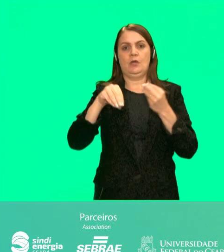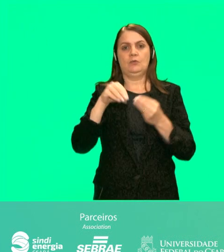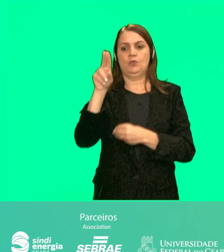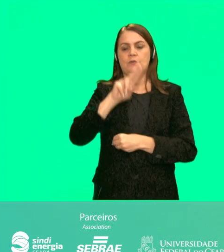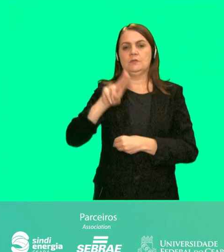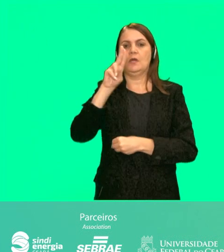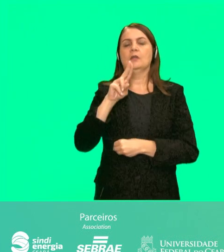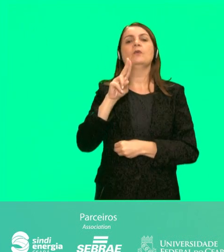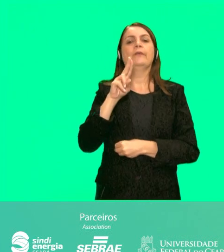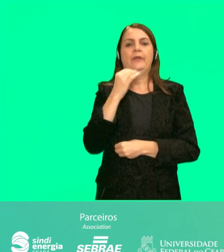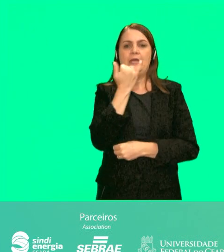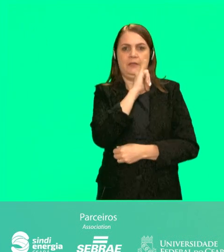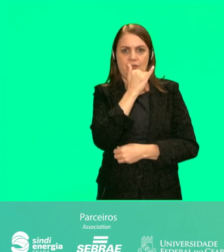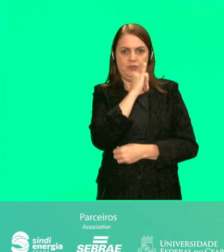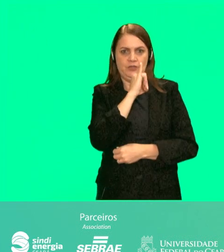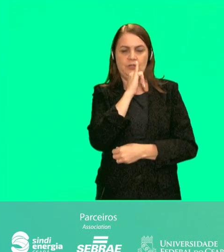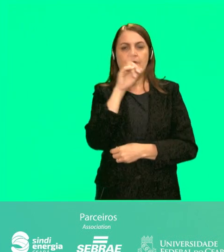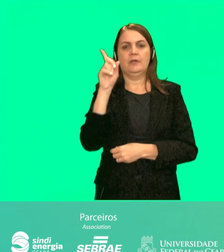water molecules